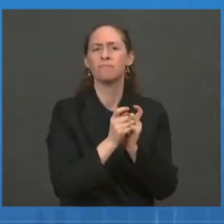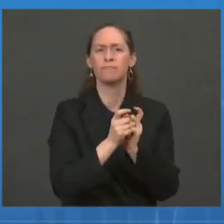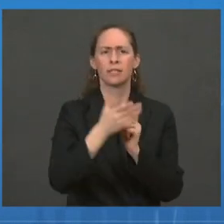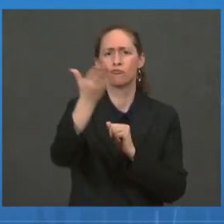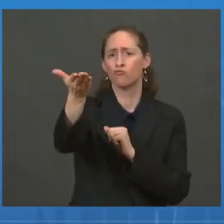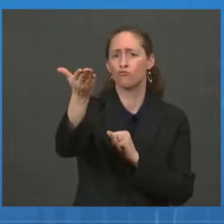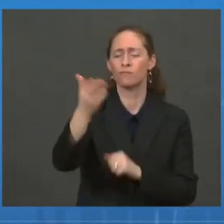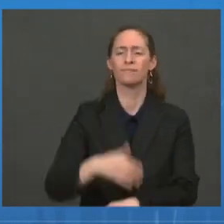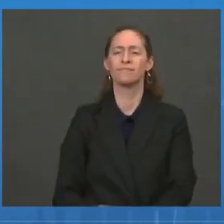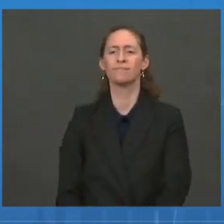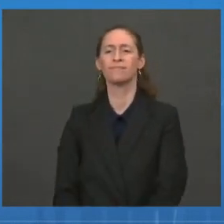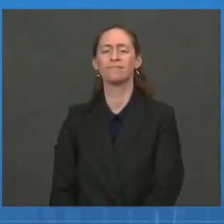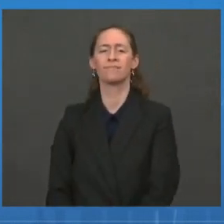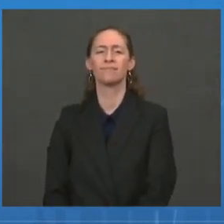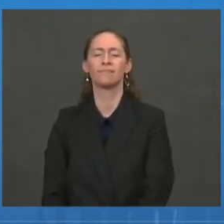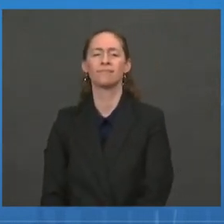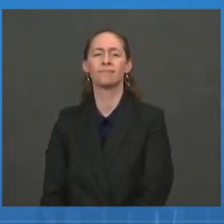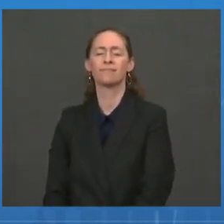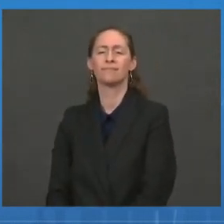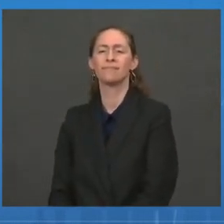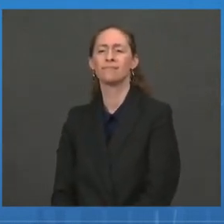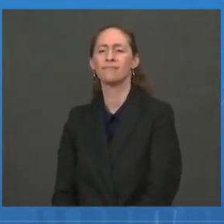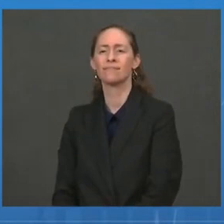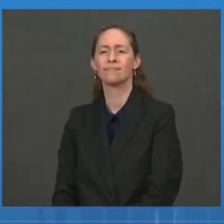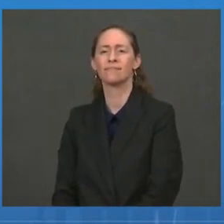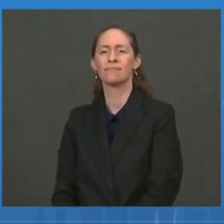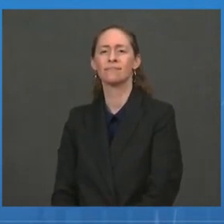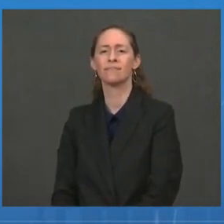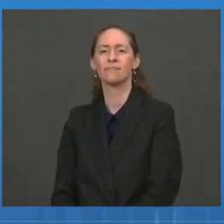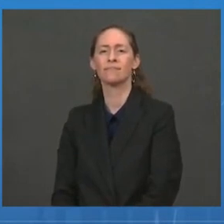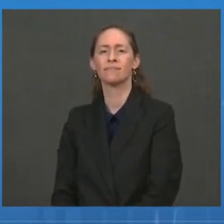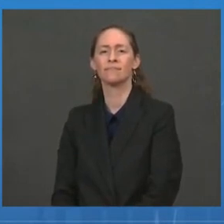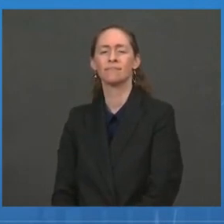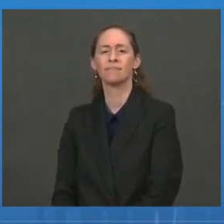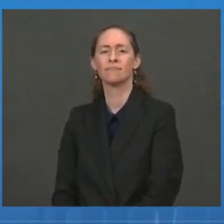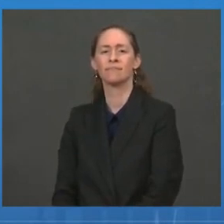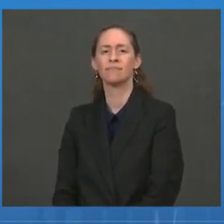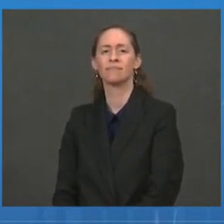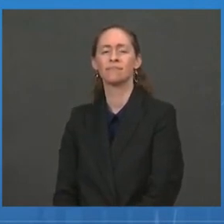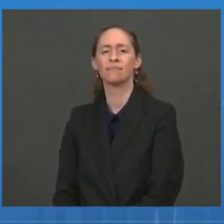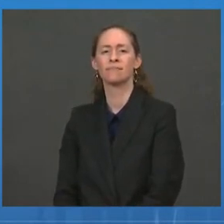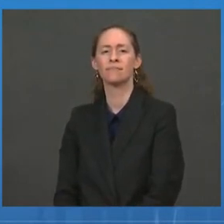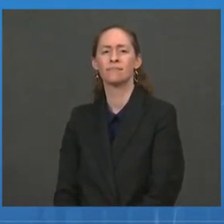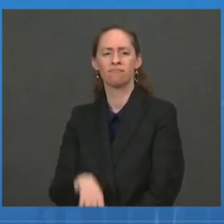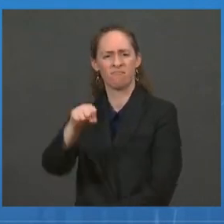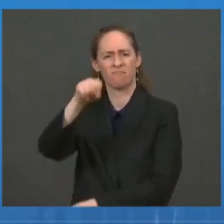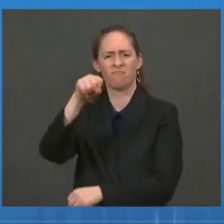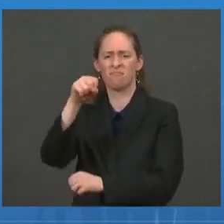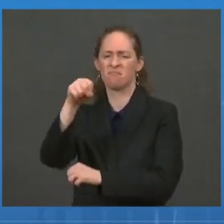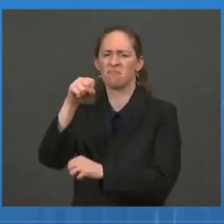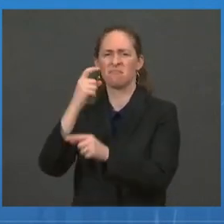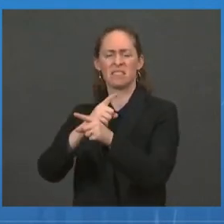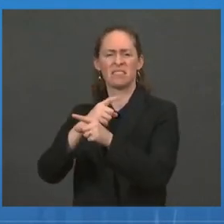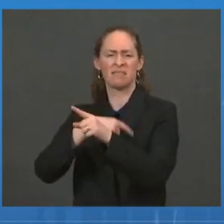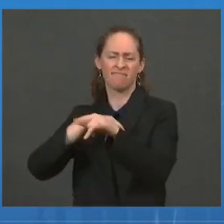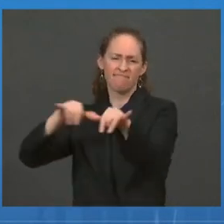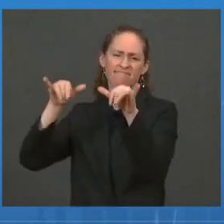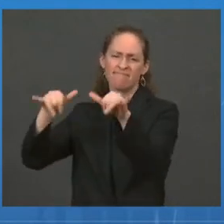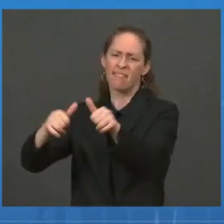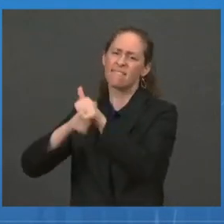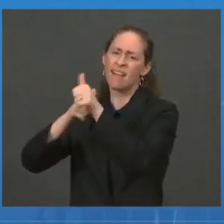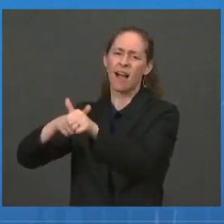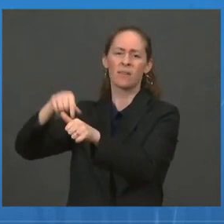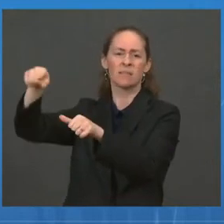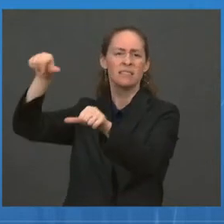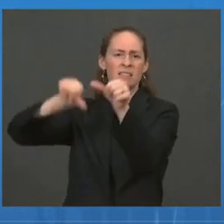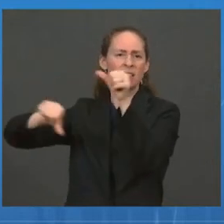that we are continuing to follow the science in this area certainly our recommendation for boosters that was updated yesterday